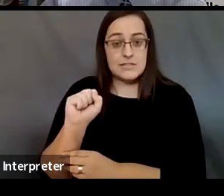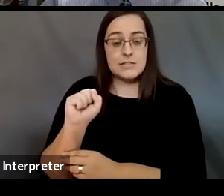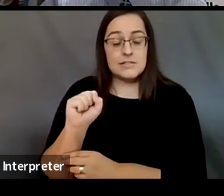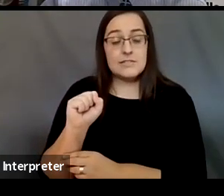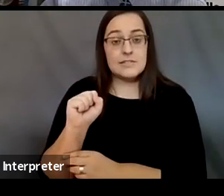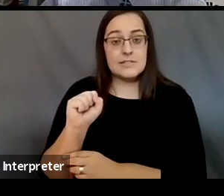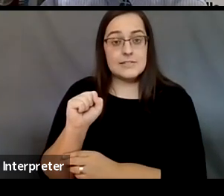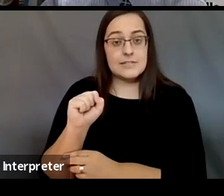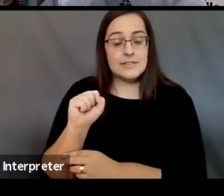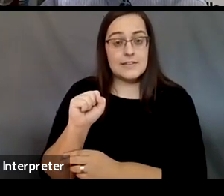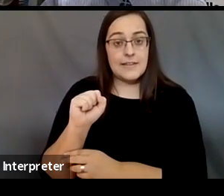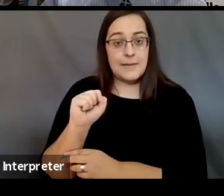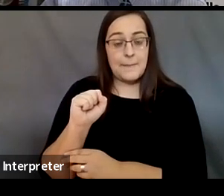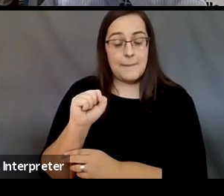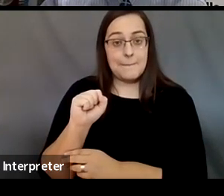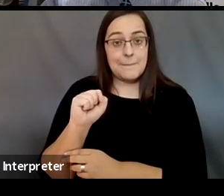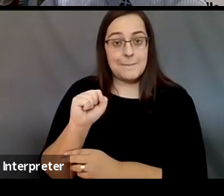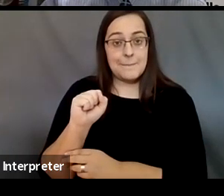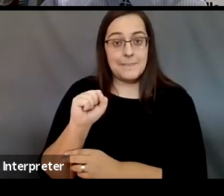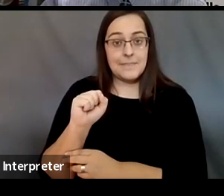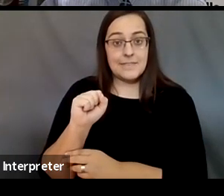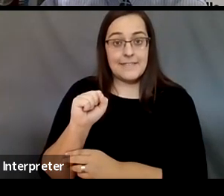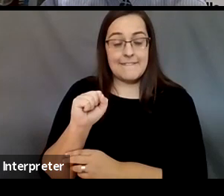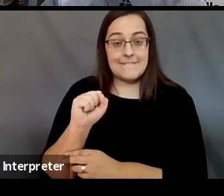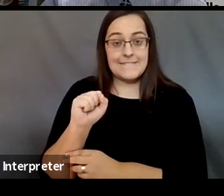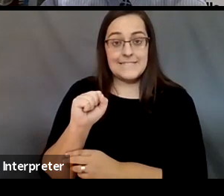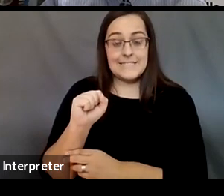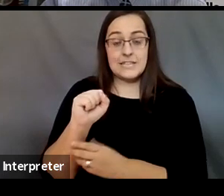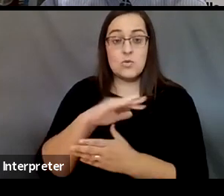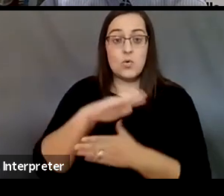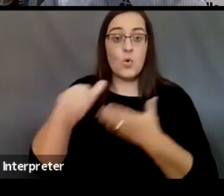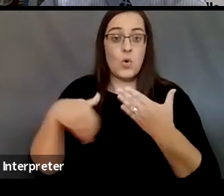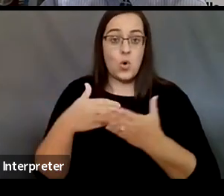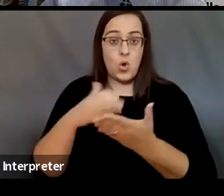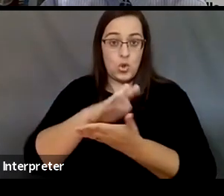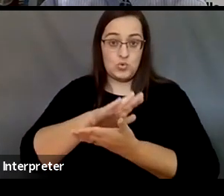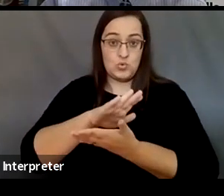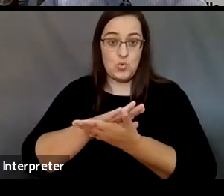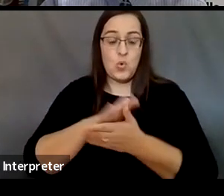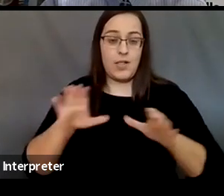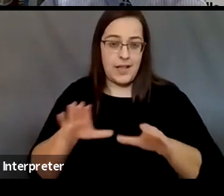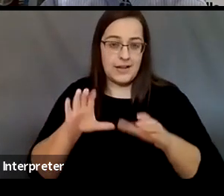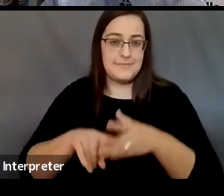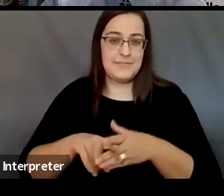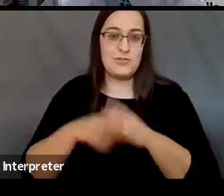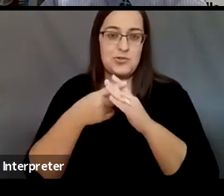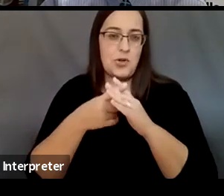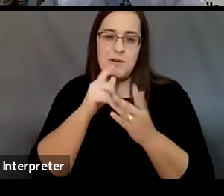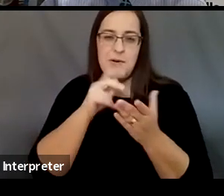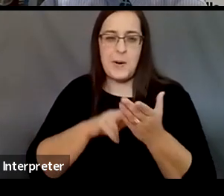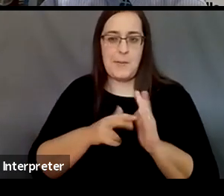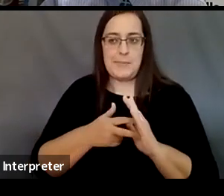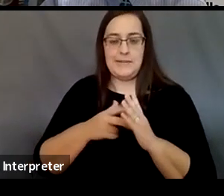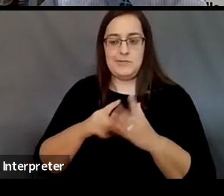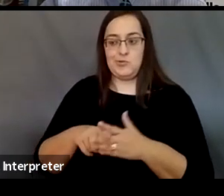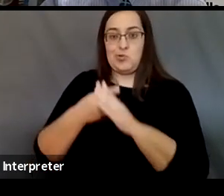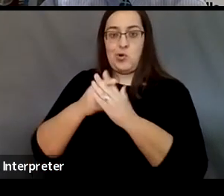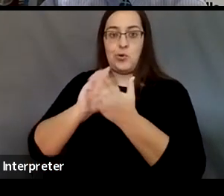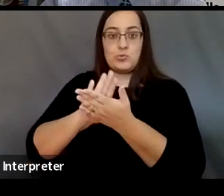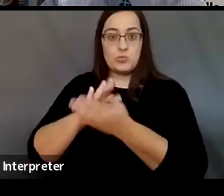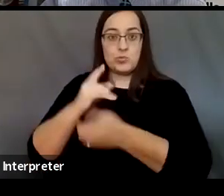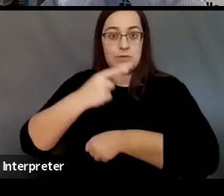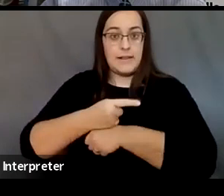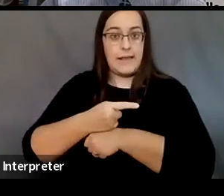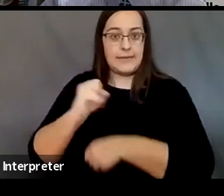the count started when all school activities began. So not necessarily just the start of the school